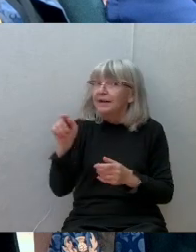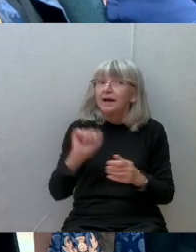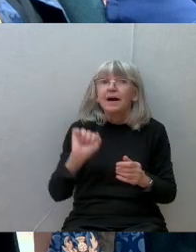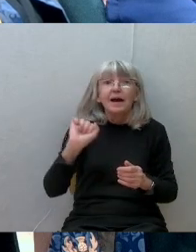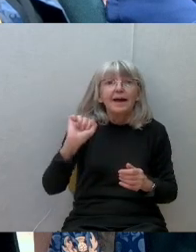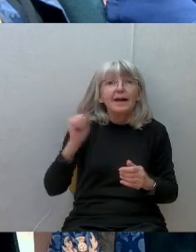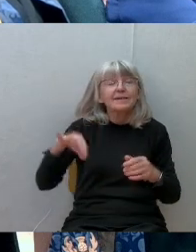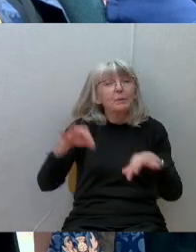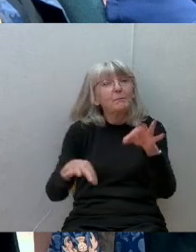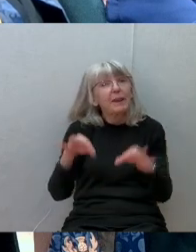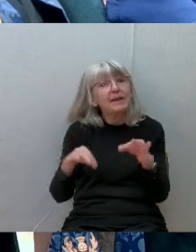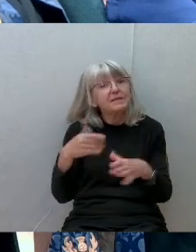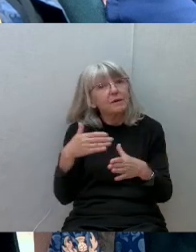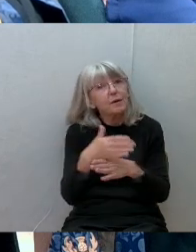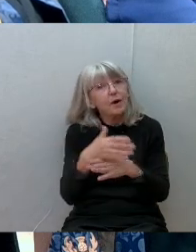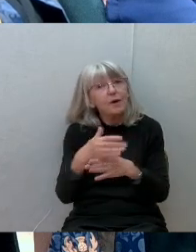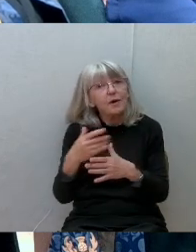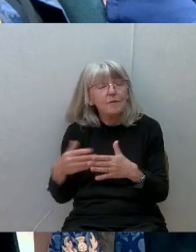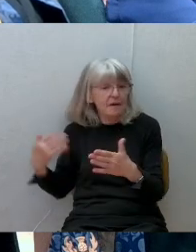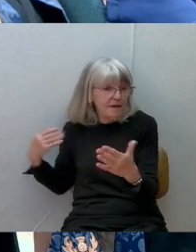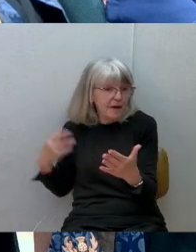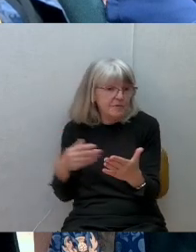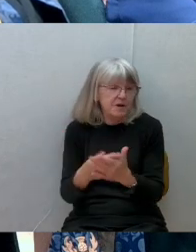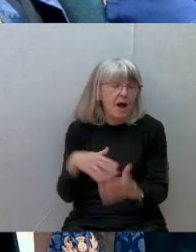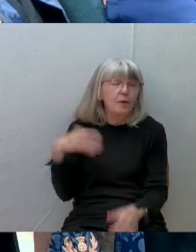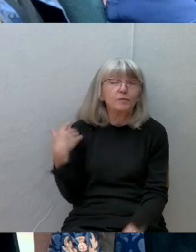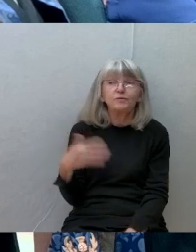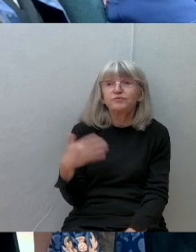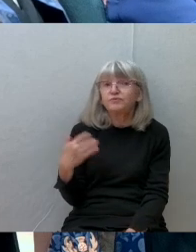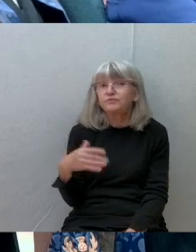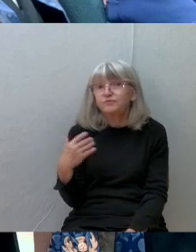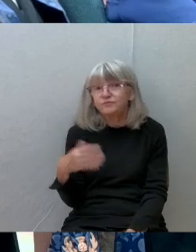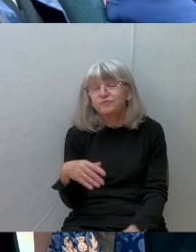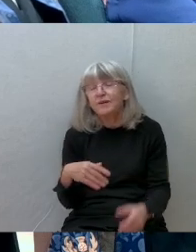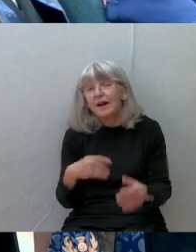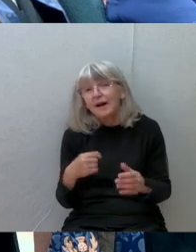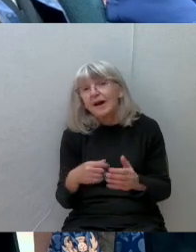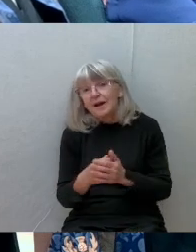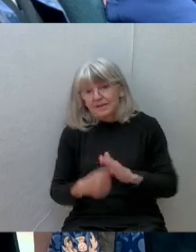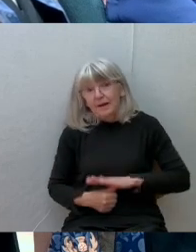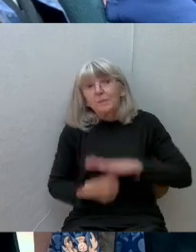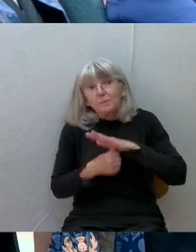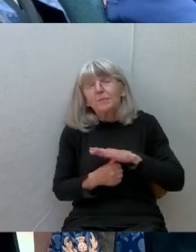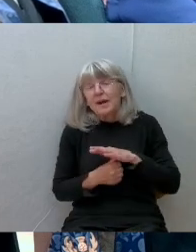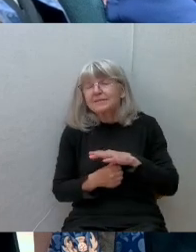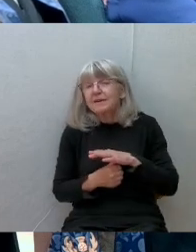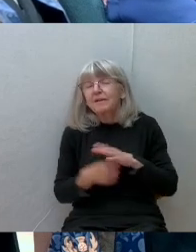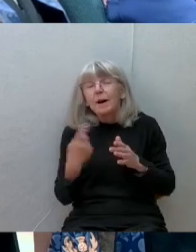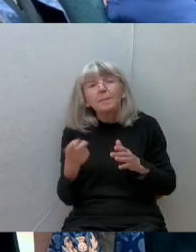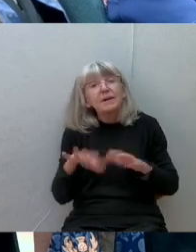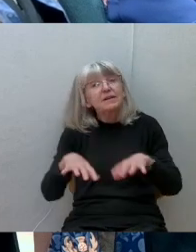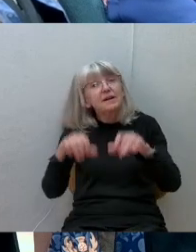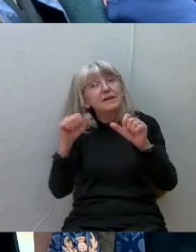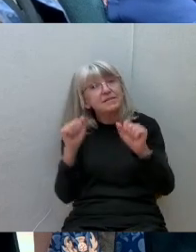career behind him, and I'm sure before you as well, in many ways of influence, George. But he began that